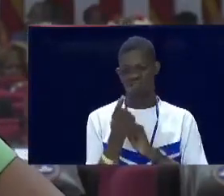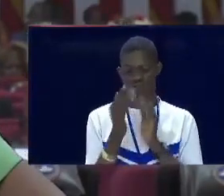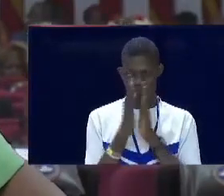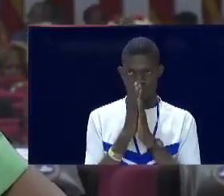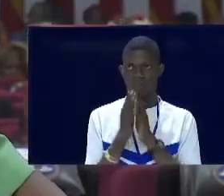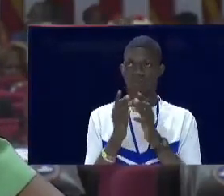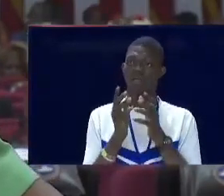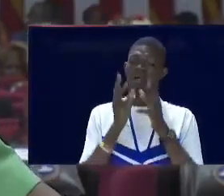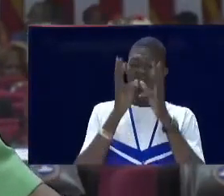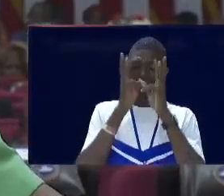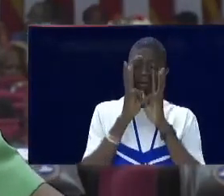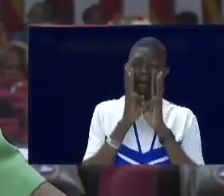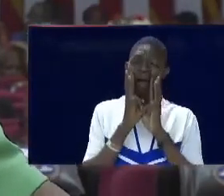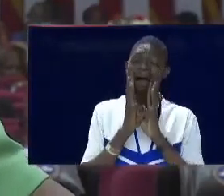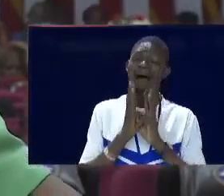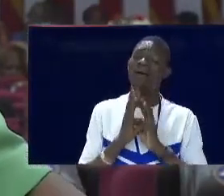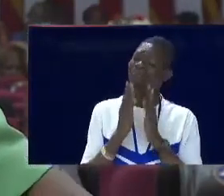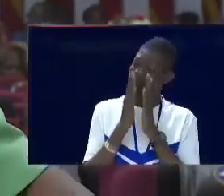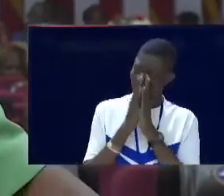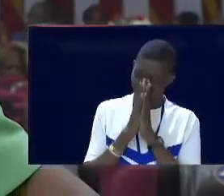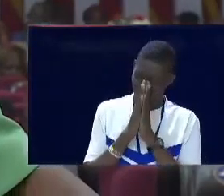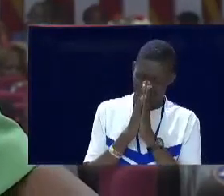cry to God that